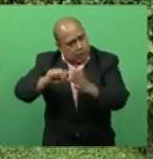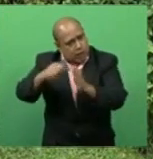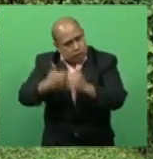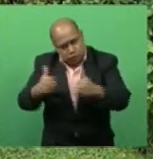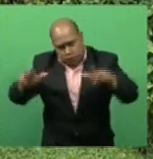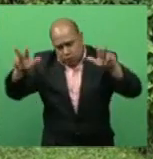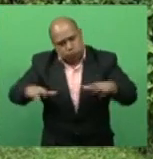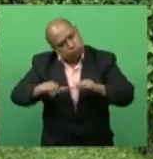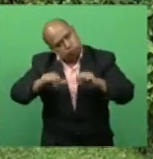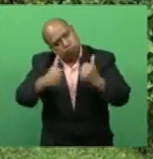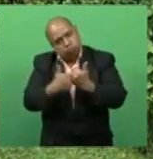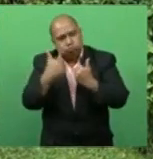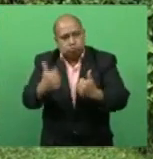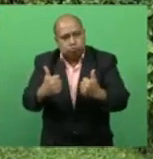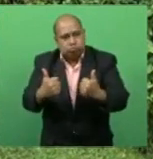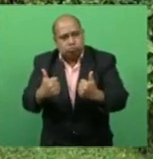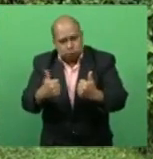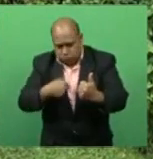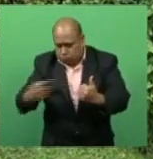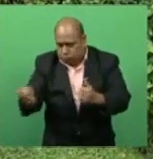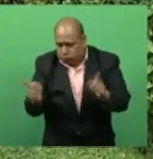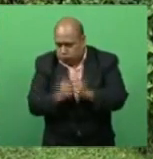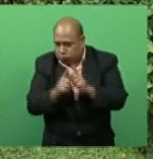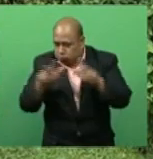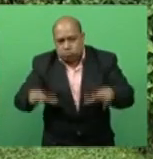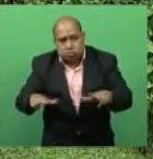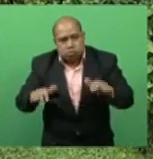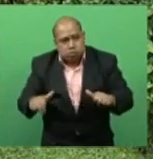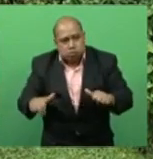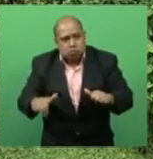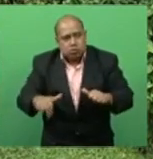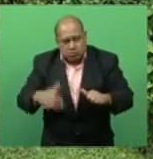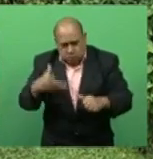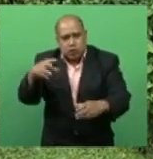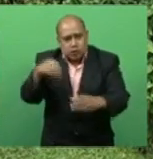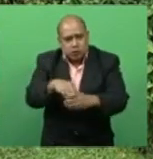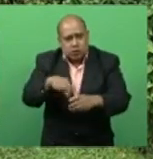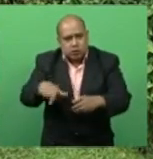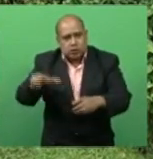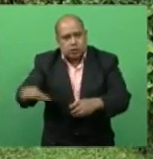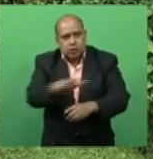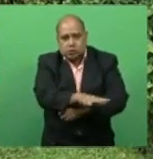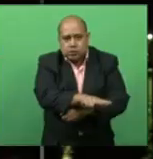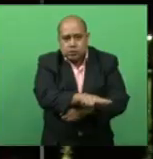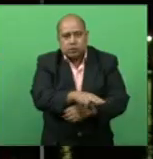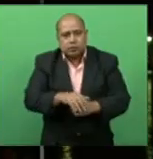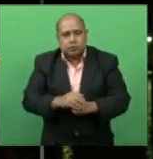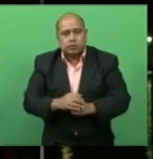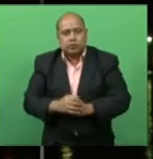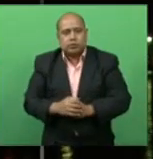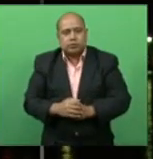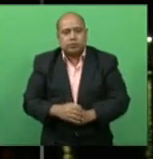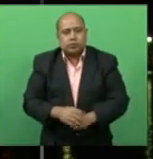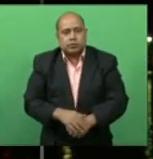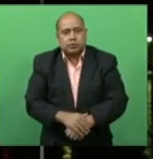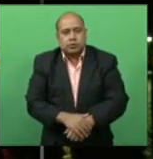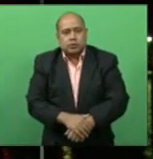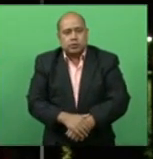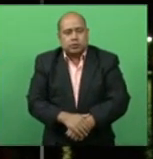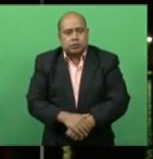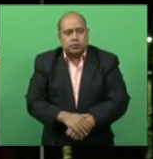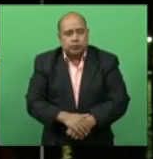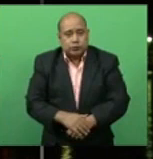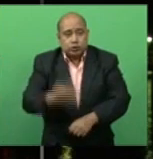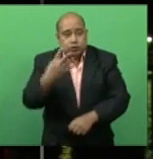be implemented in times of crisis such as these. Corey Tandulala, FBC News. 40 individuals were arrested